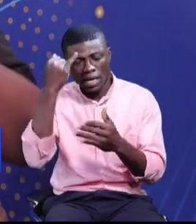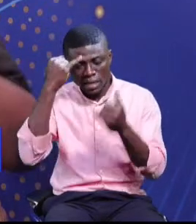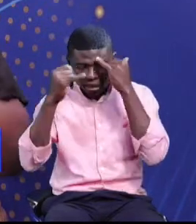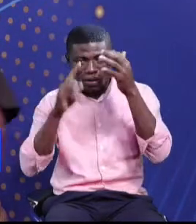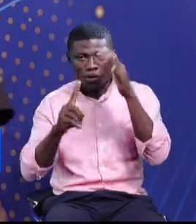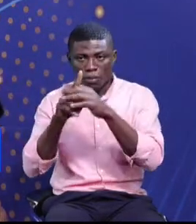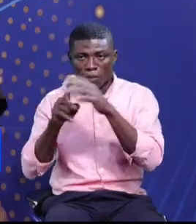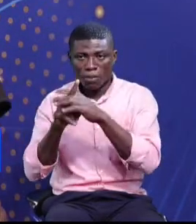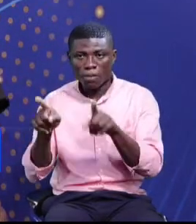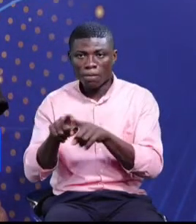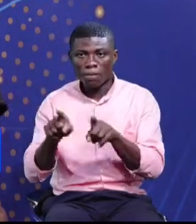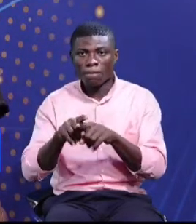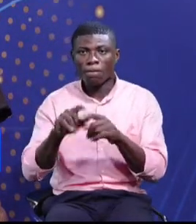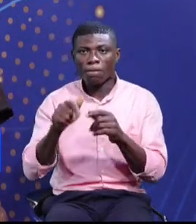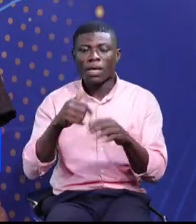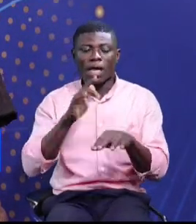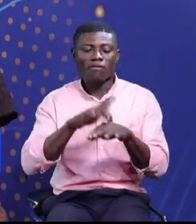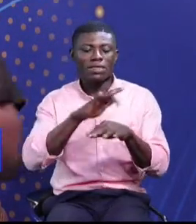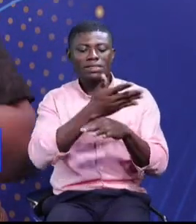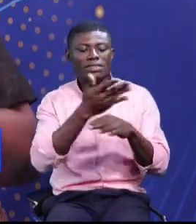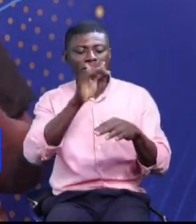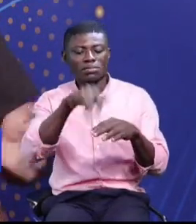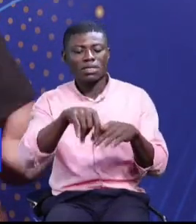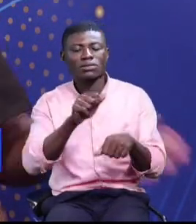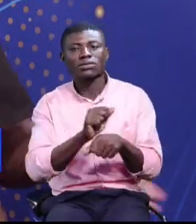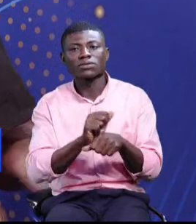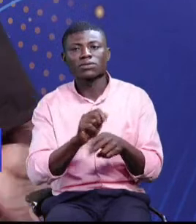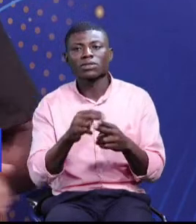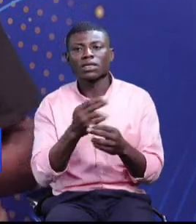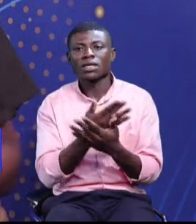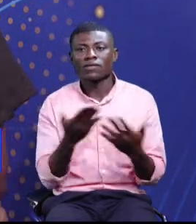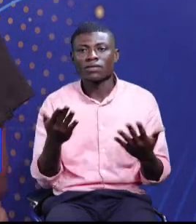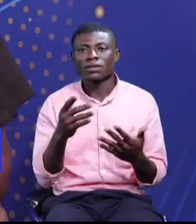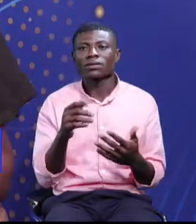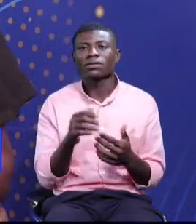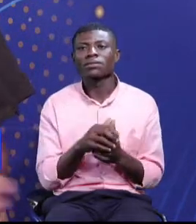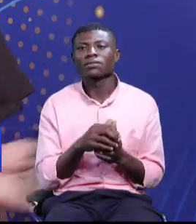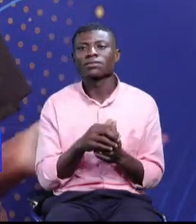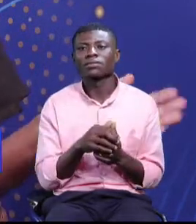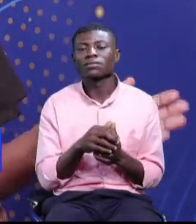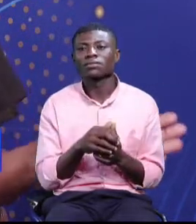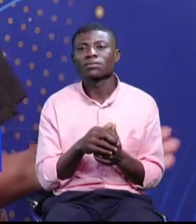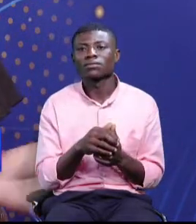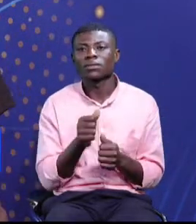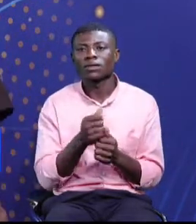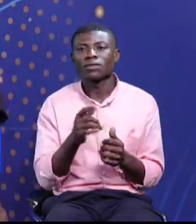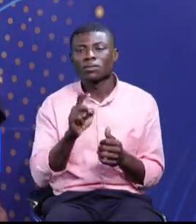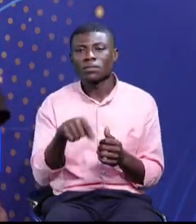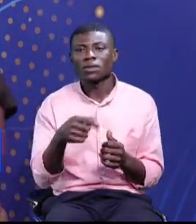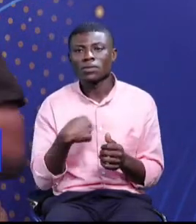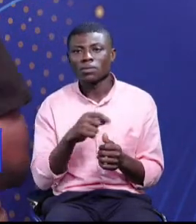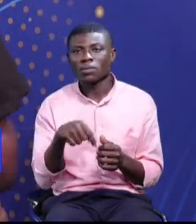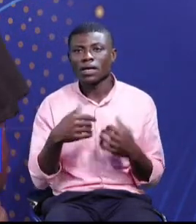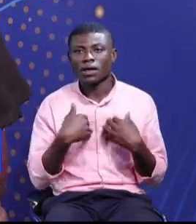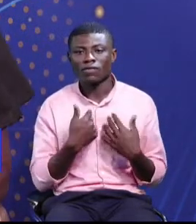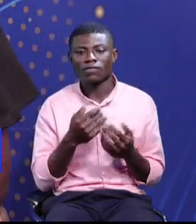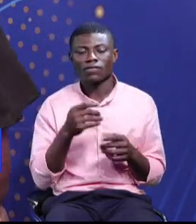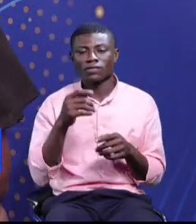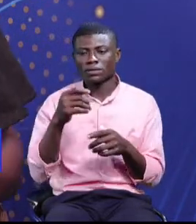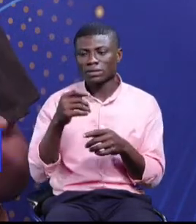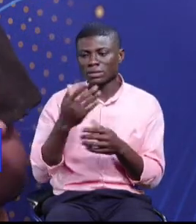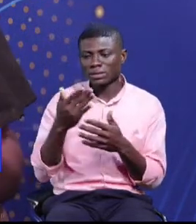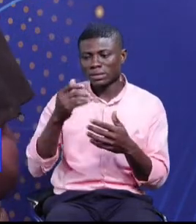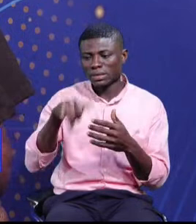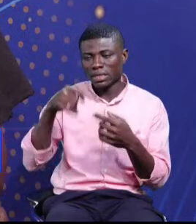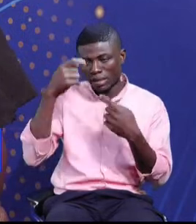that, it also affects how things are being done. So I think everything is, we have to have a wave. So